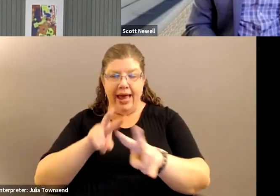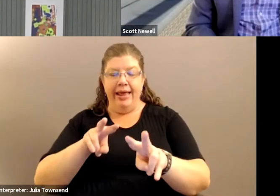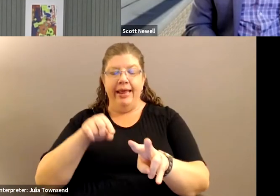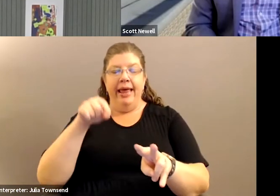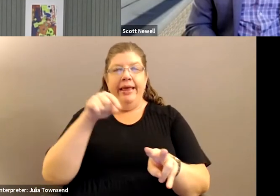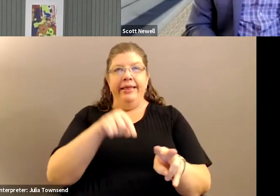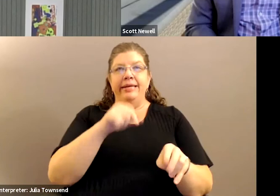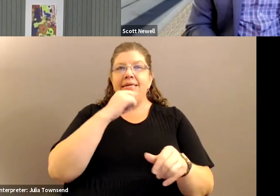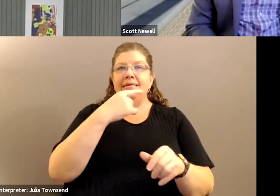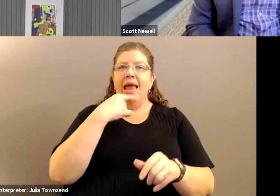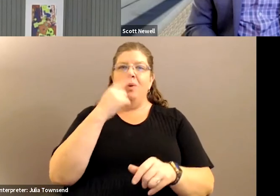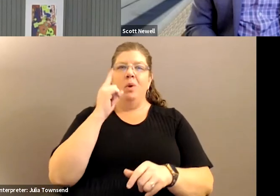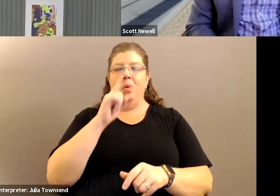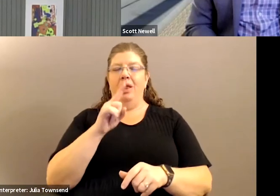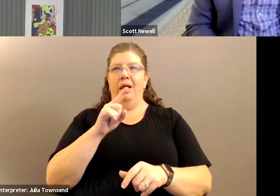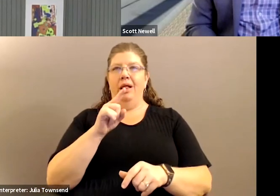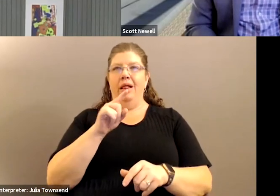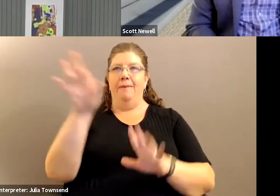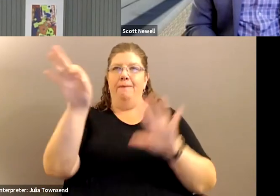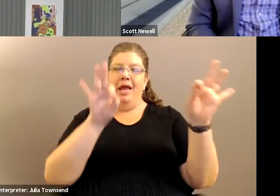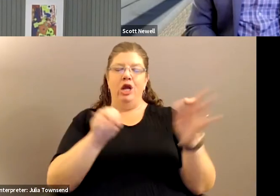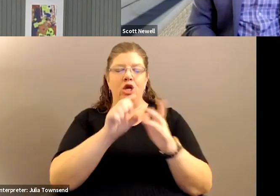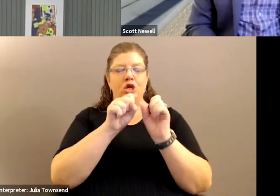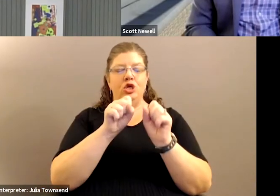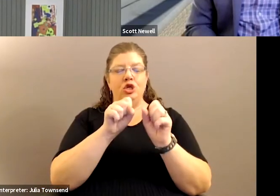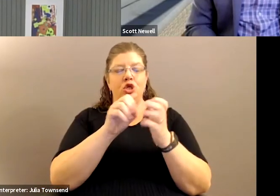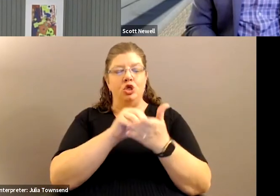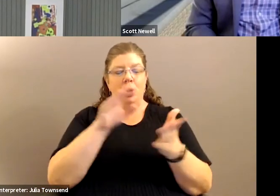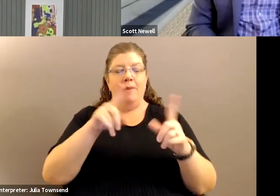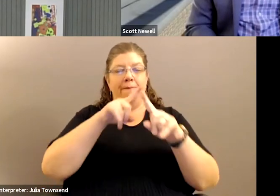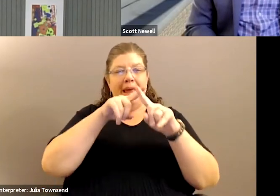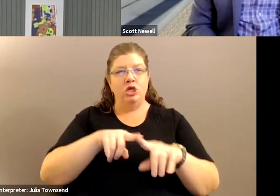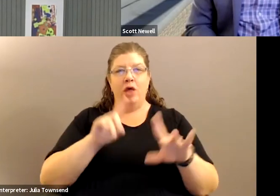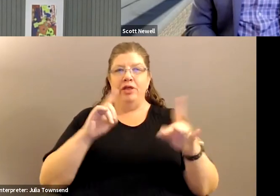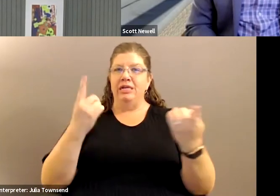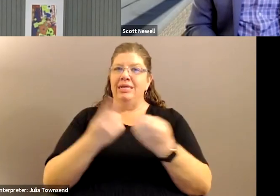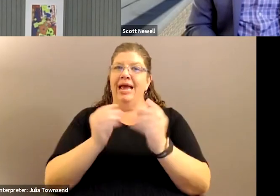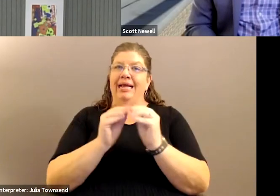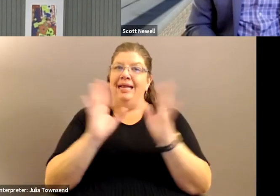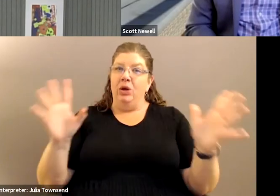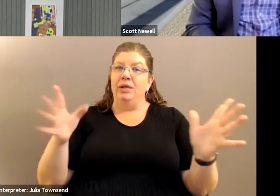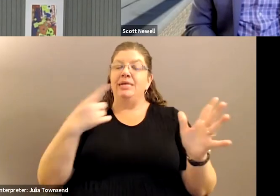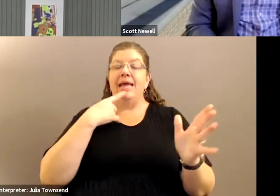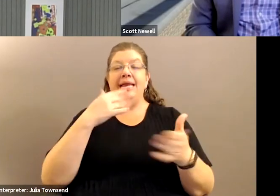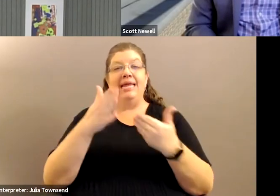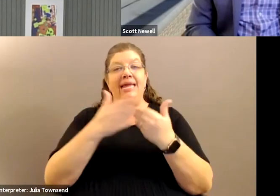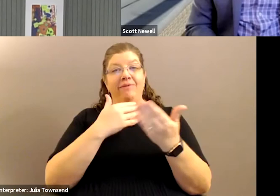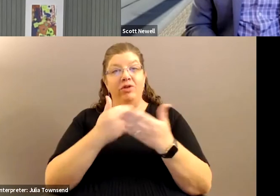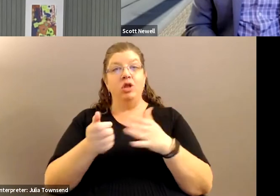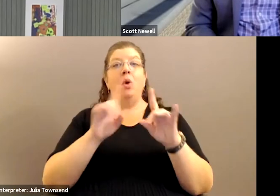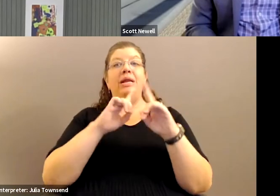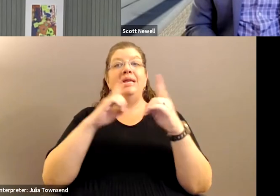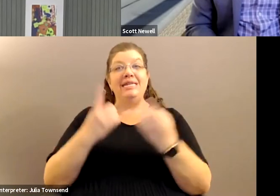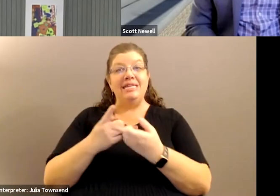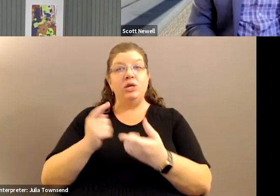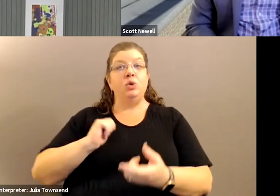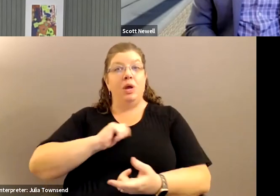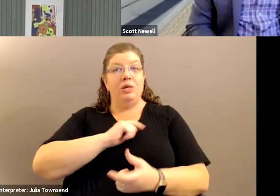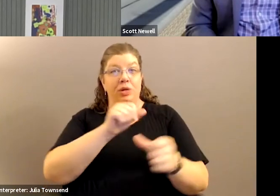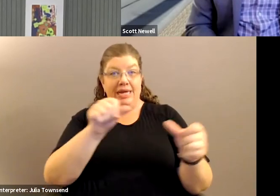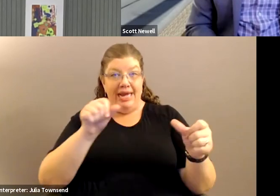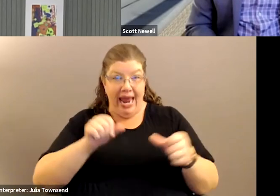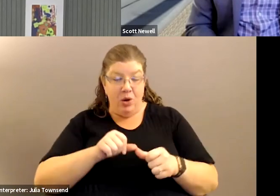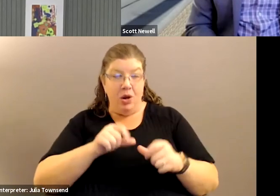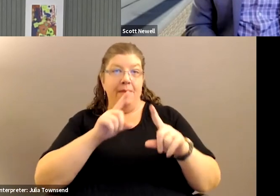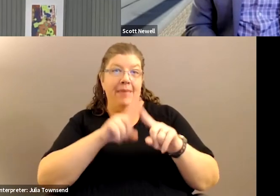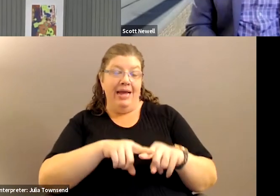to pick and choose our students based on a district it really has to be really clearly stated that even though we're going into district trust these areas based on the fact that we